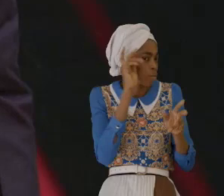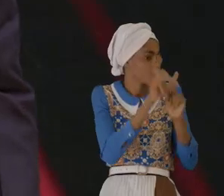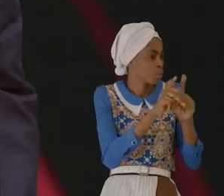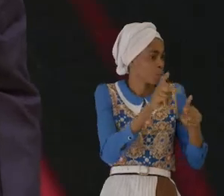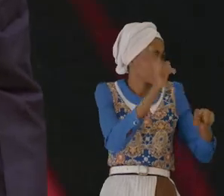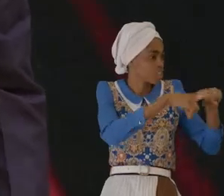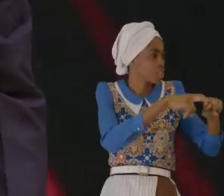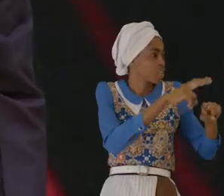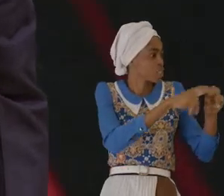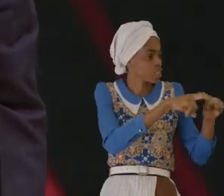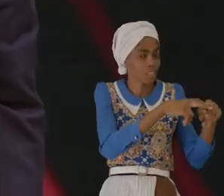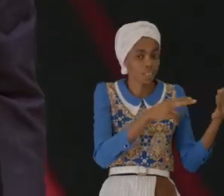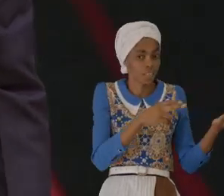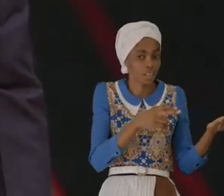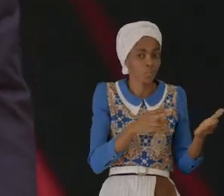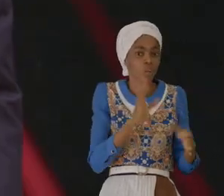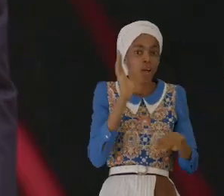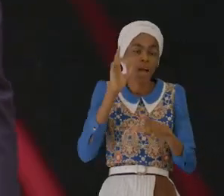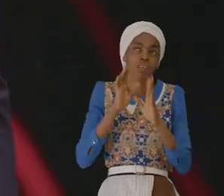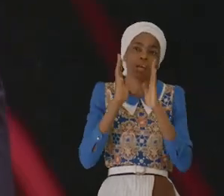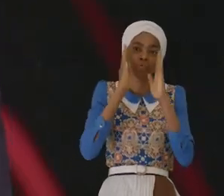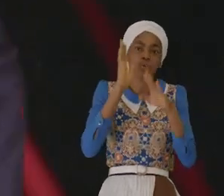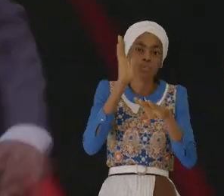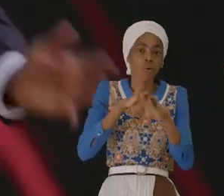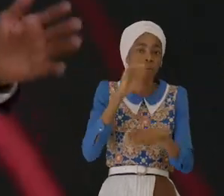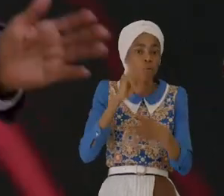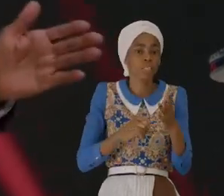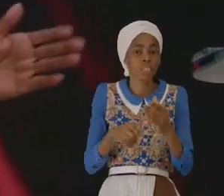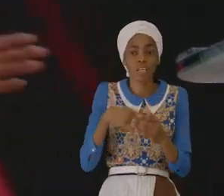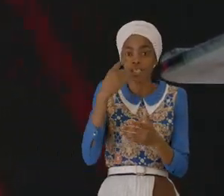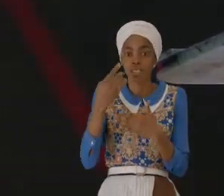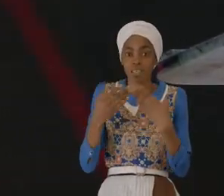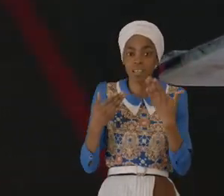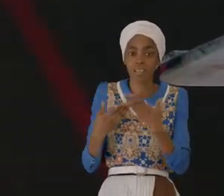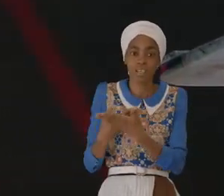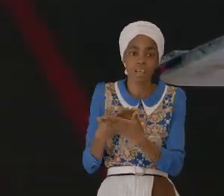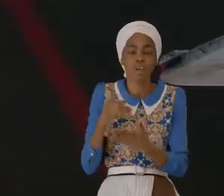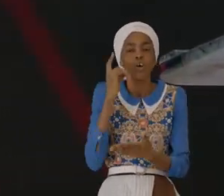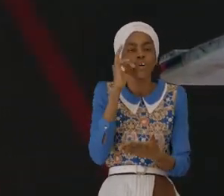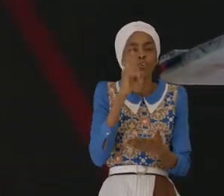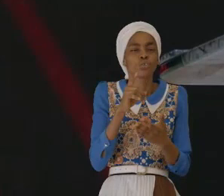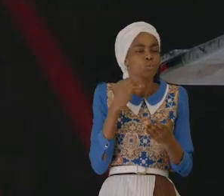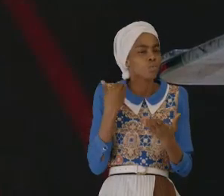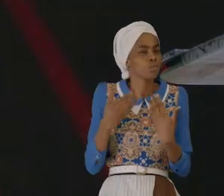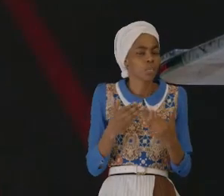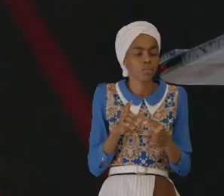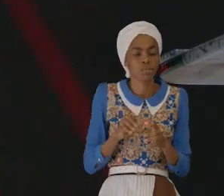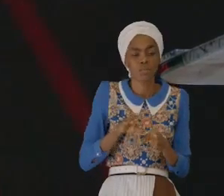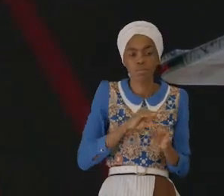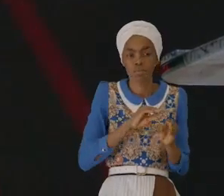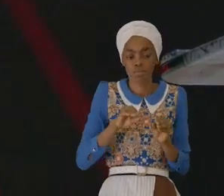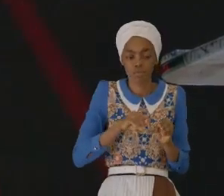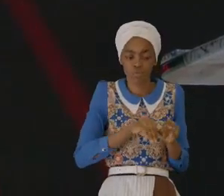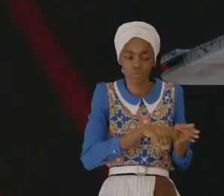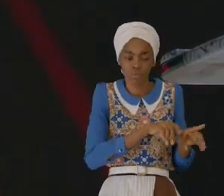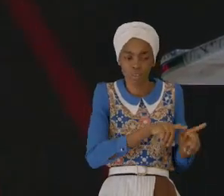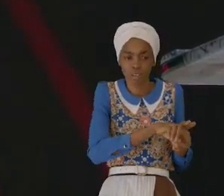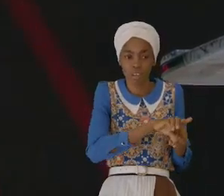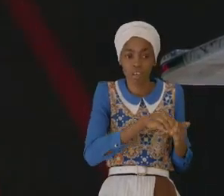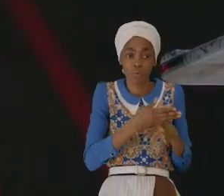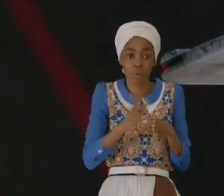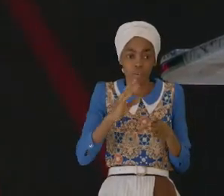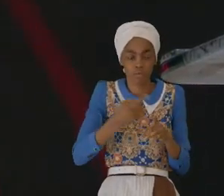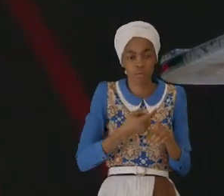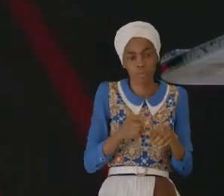what they're saying or doing, you might go off the track, and then you miss your